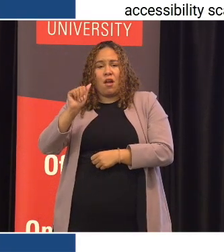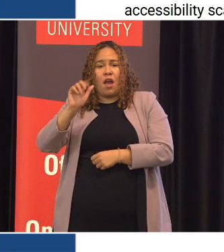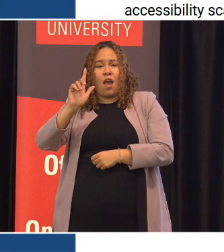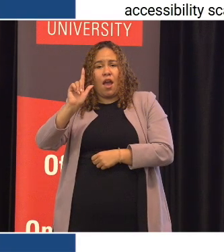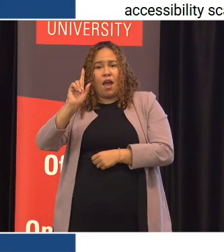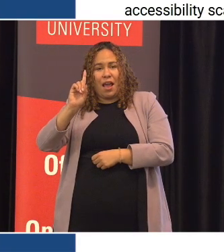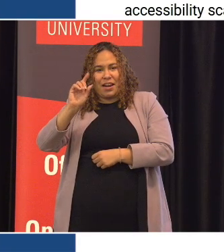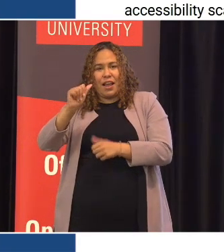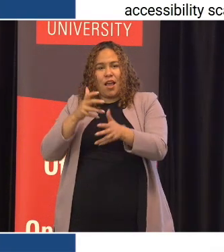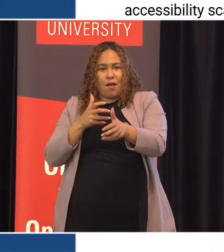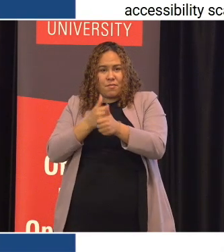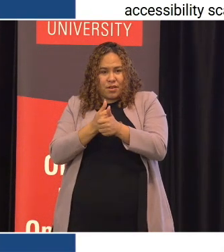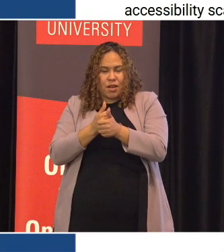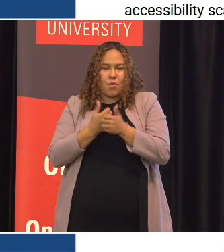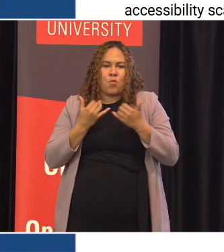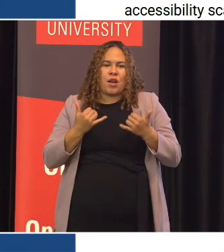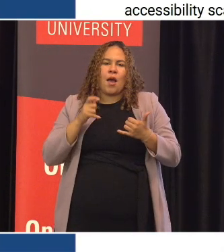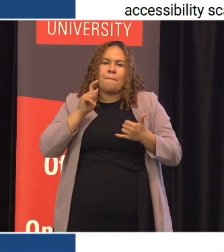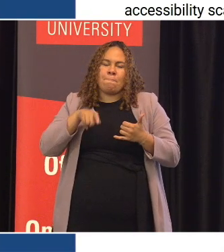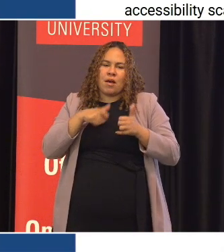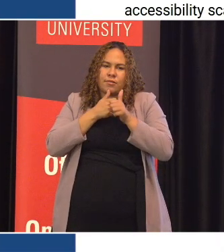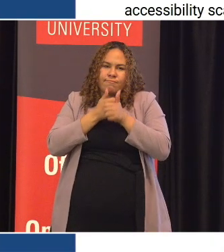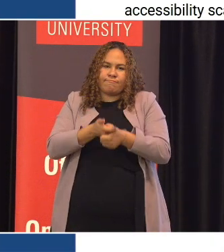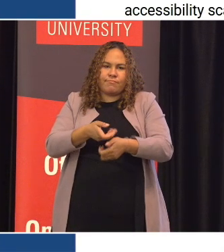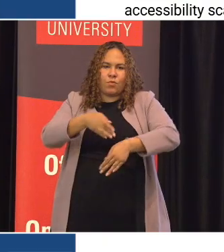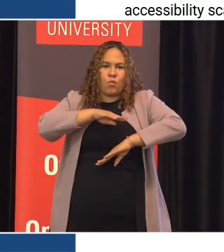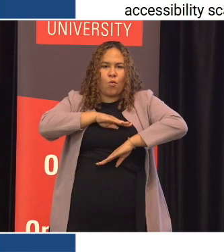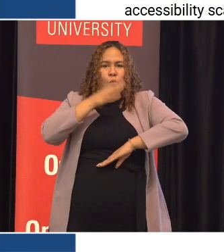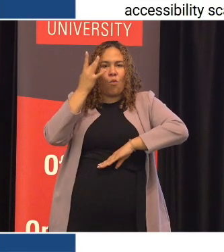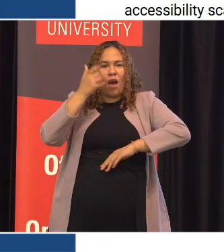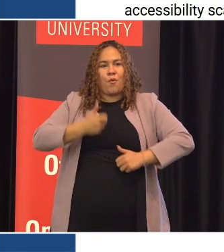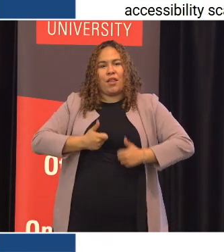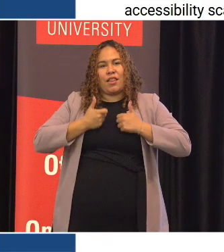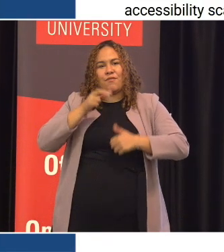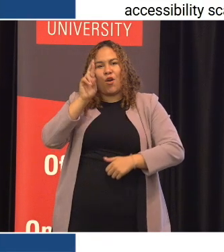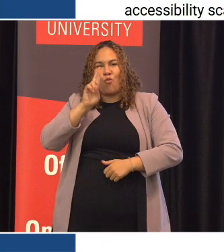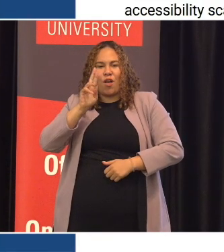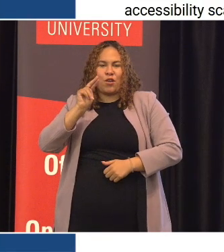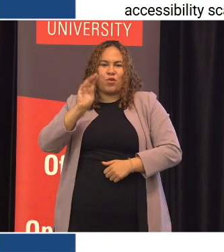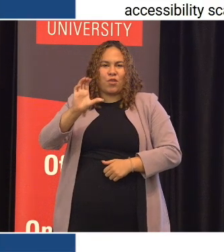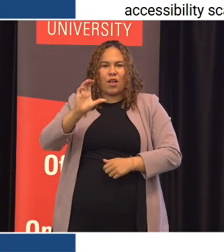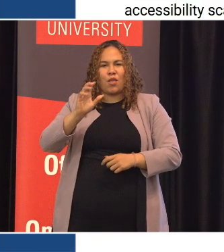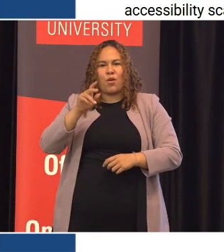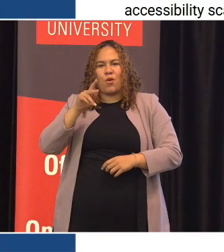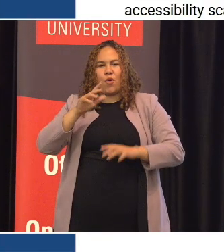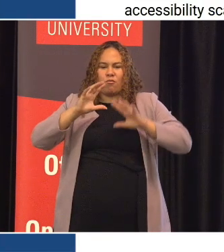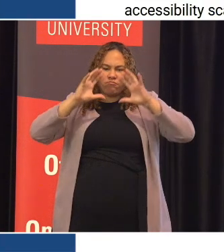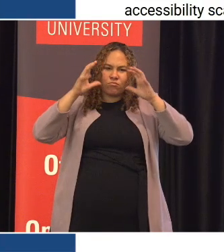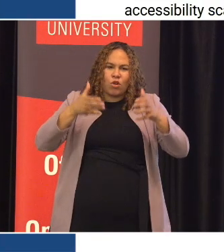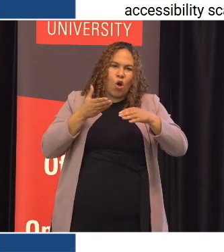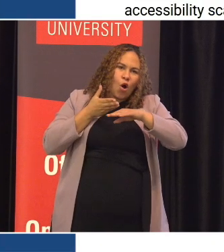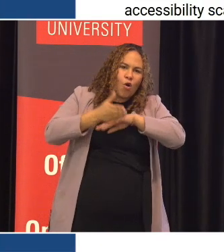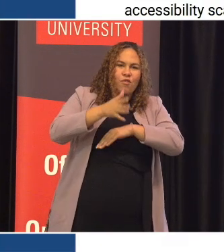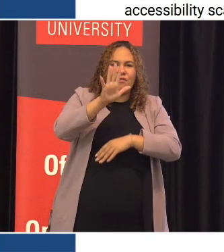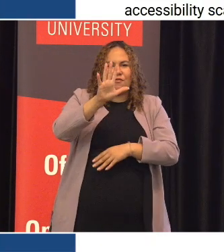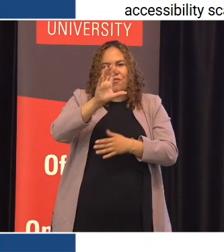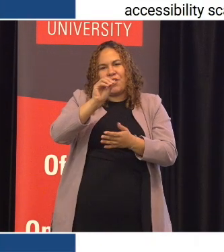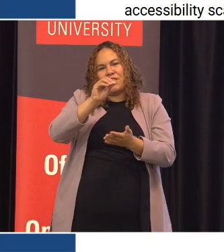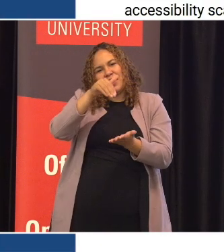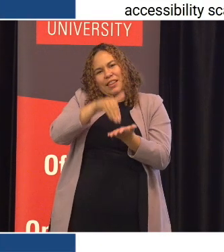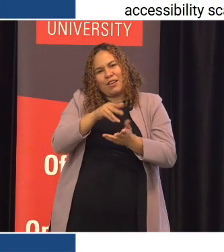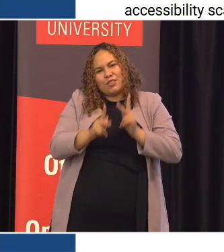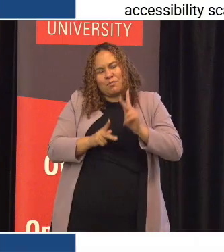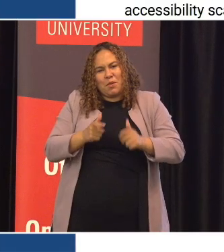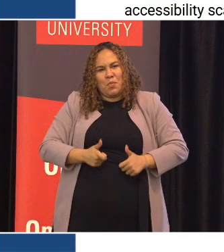and we have to meet compliance because we live in Raleigh, North Carolina, with a population over 50,000